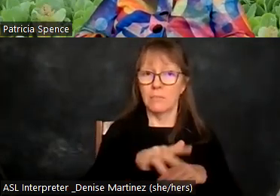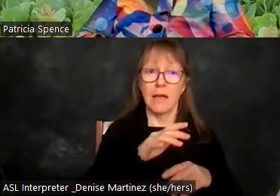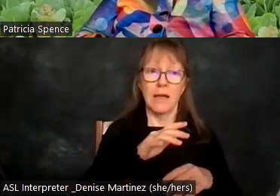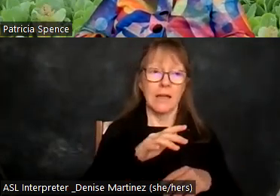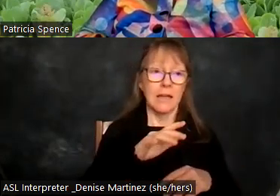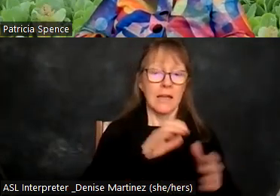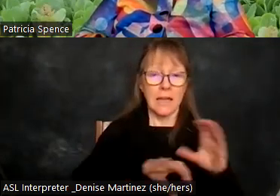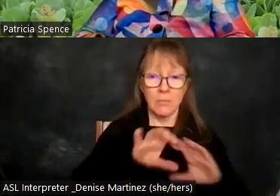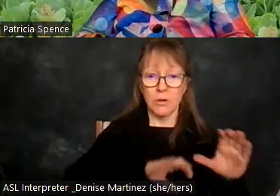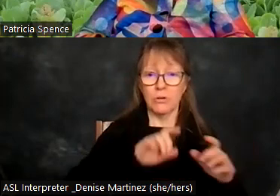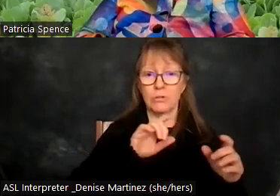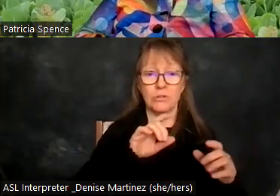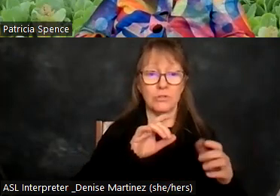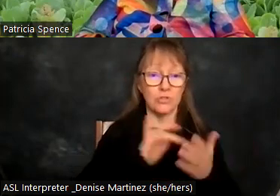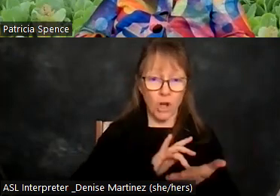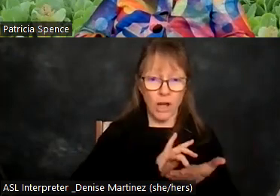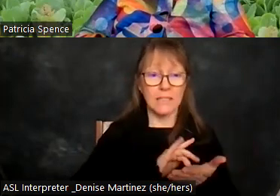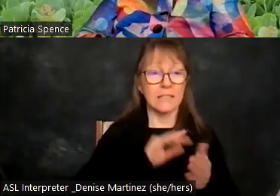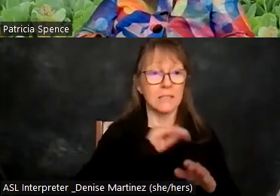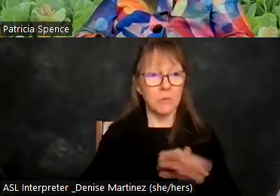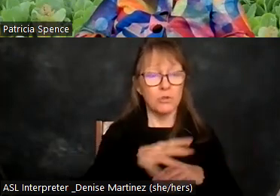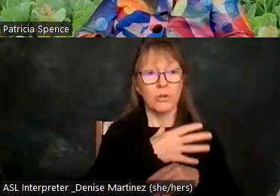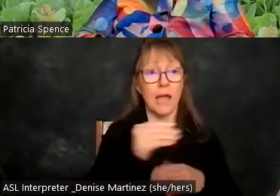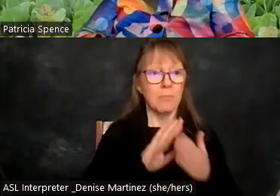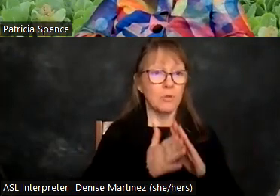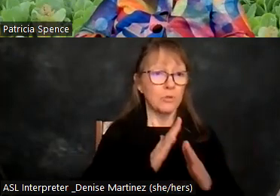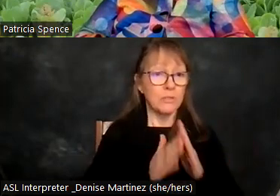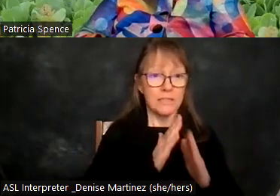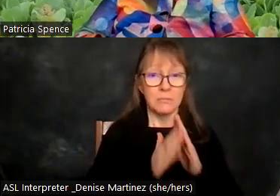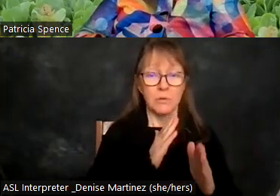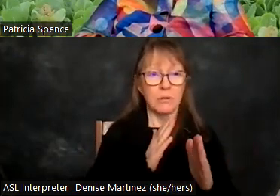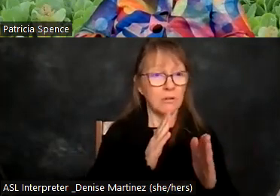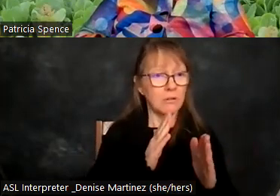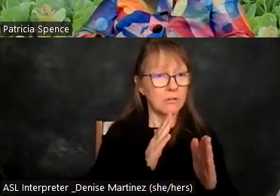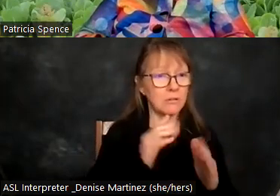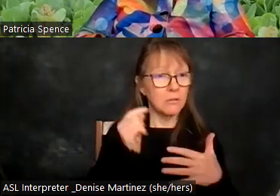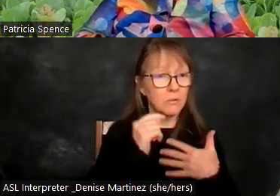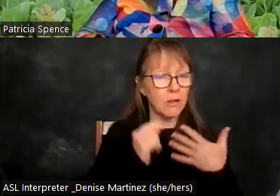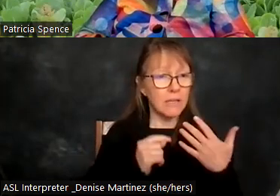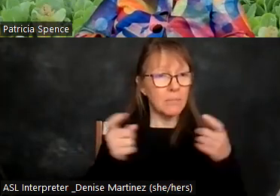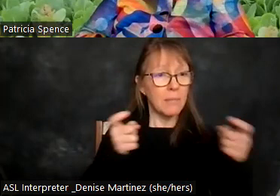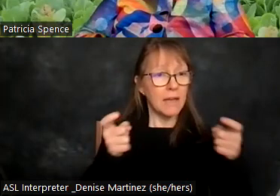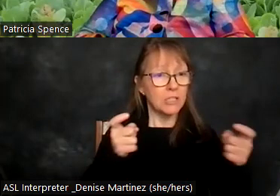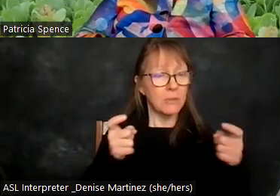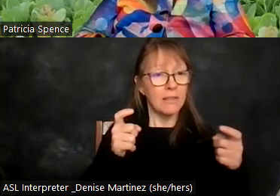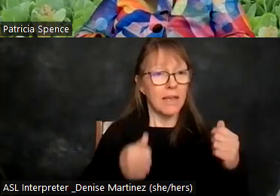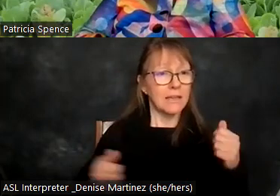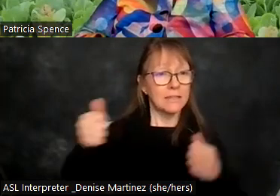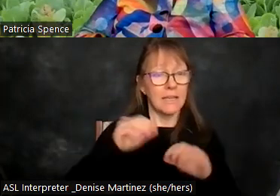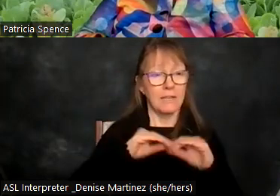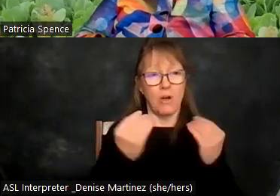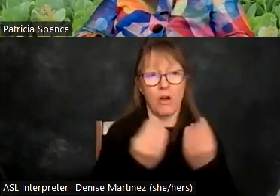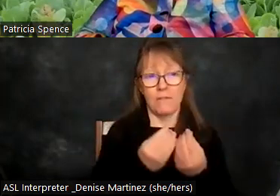concernant chemical exposure, changement climat and municipal avec solid waste, which are pollution managed by the Executive Office of Energy qui and est Environmental